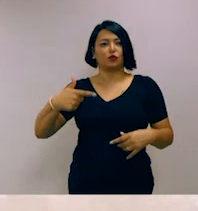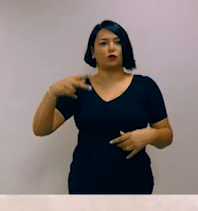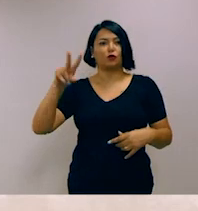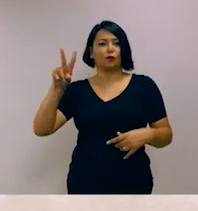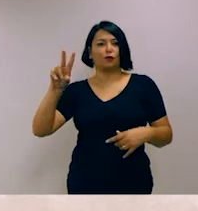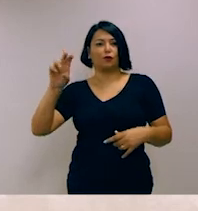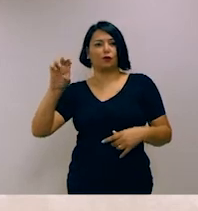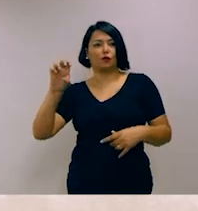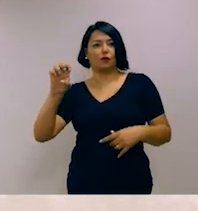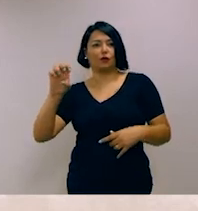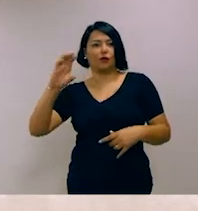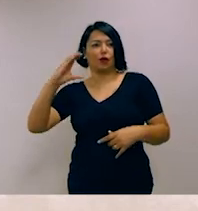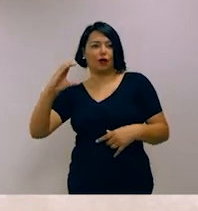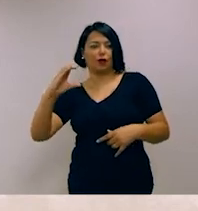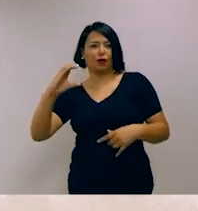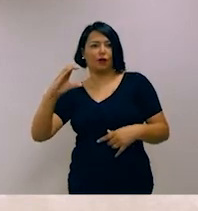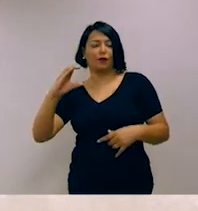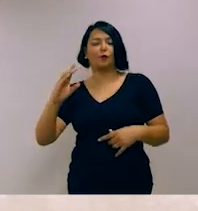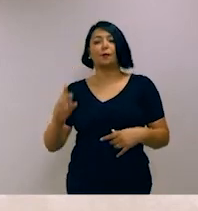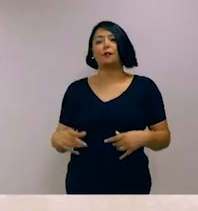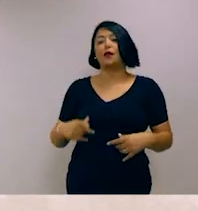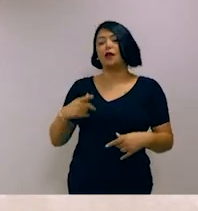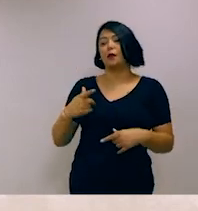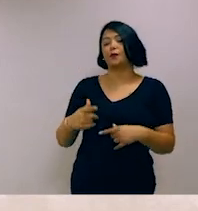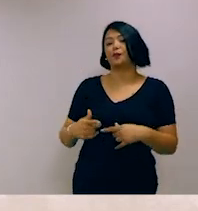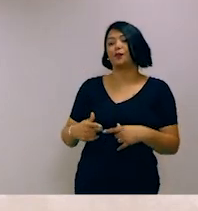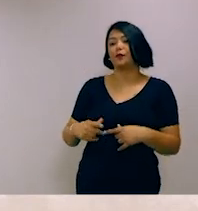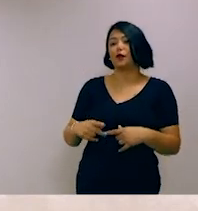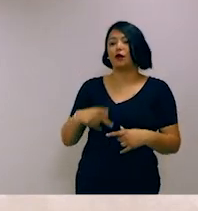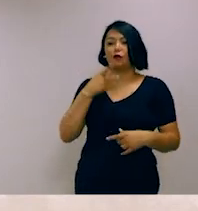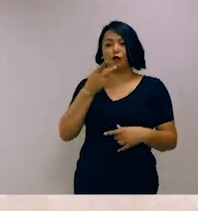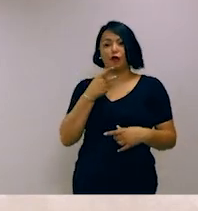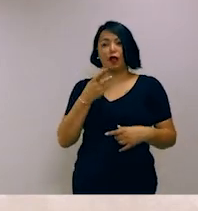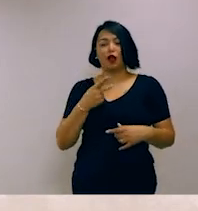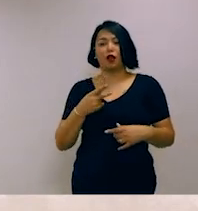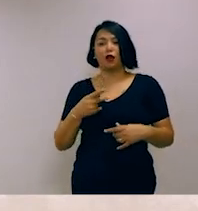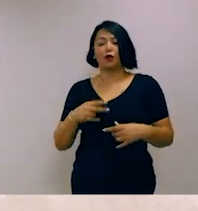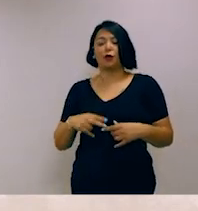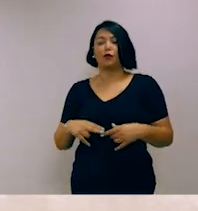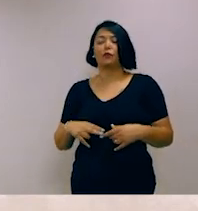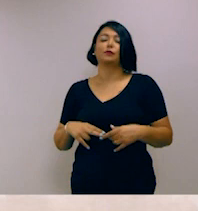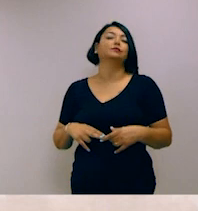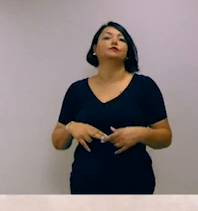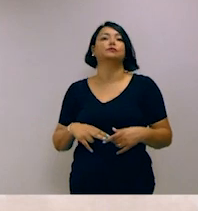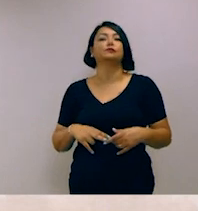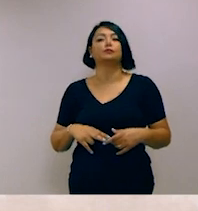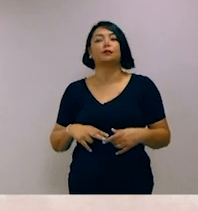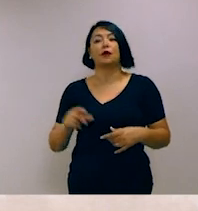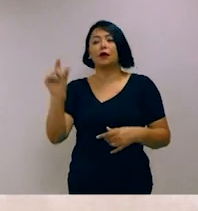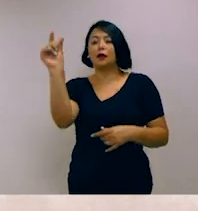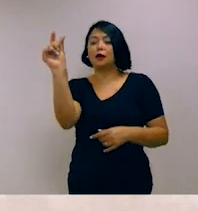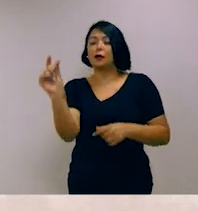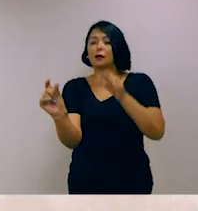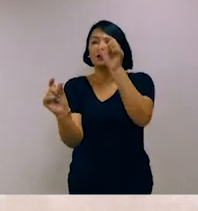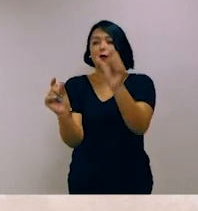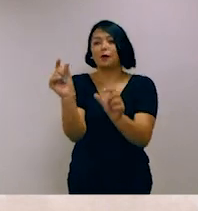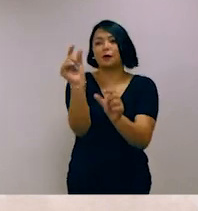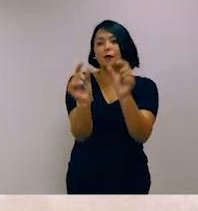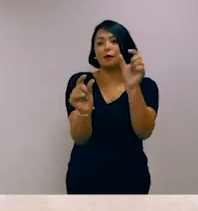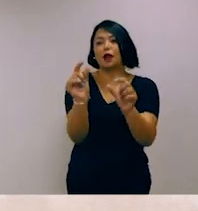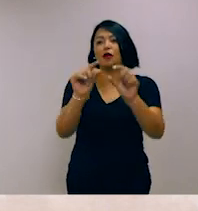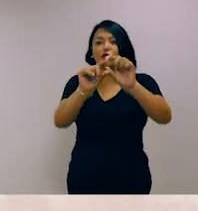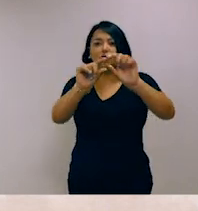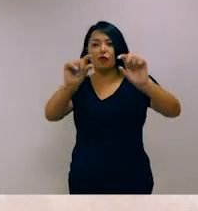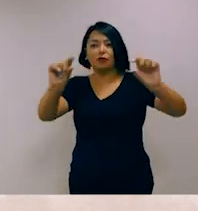a non-supervised learning tool that deals with the terms. And when I say the word terms, you